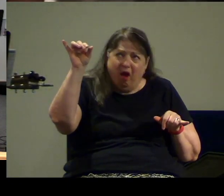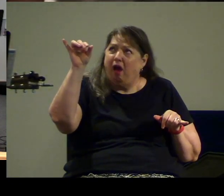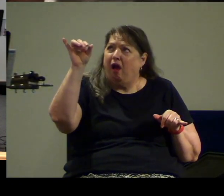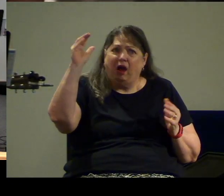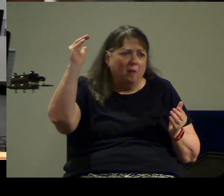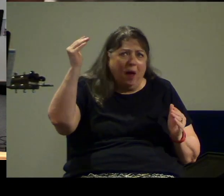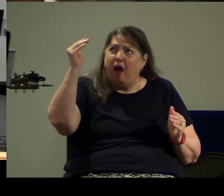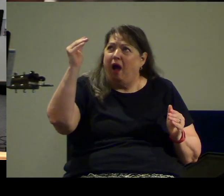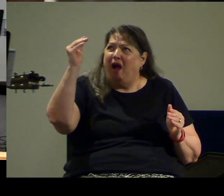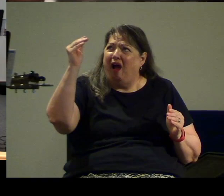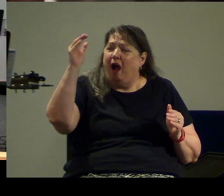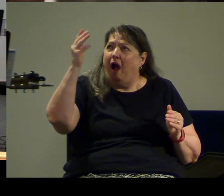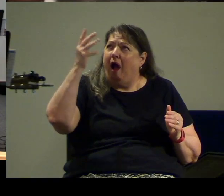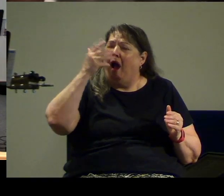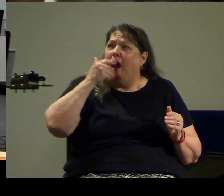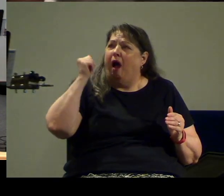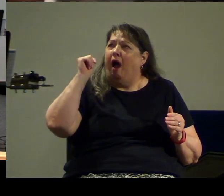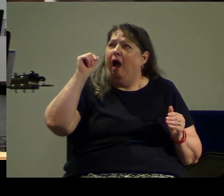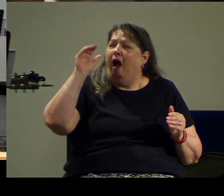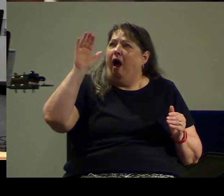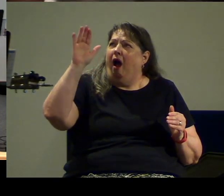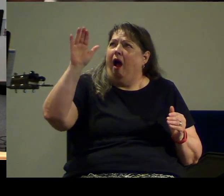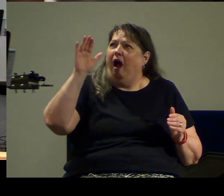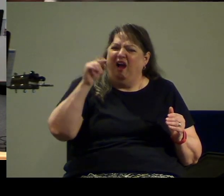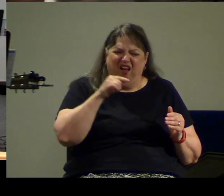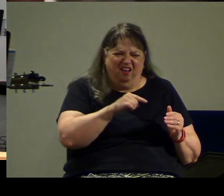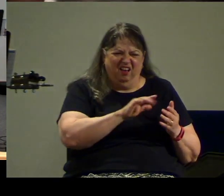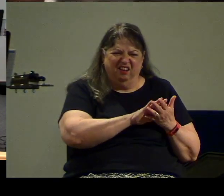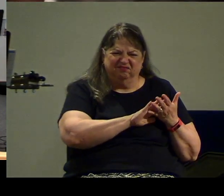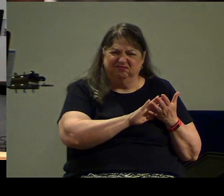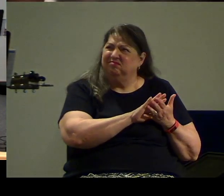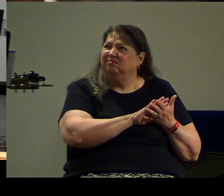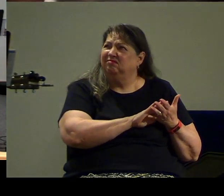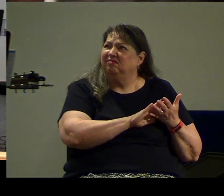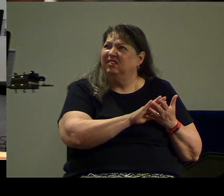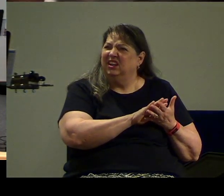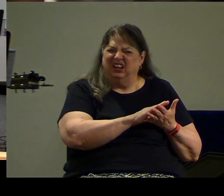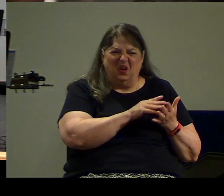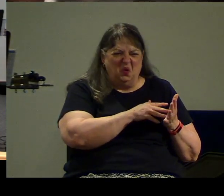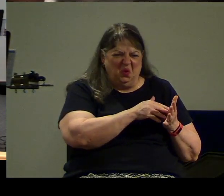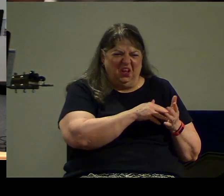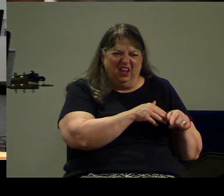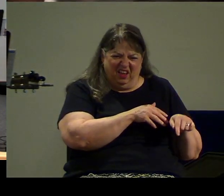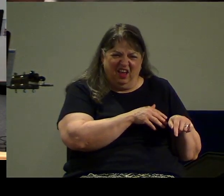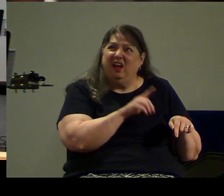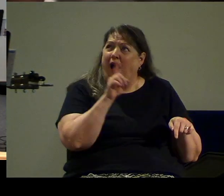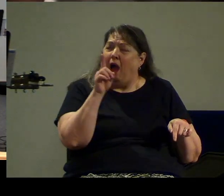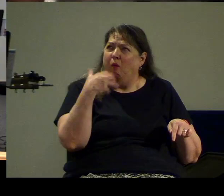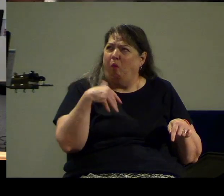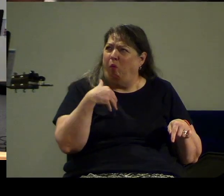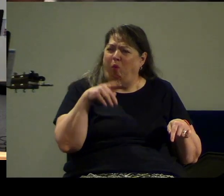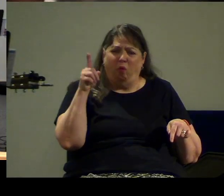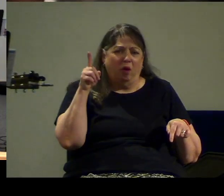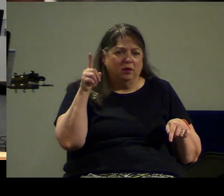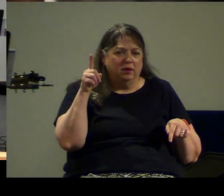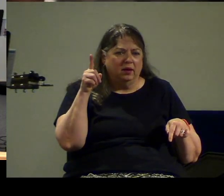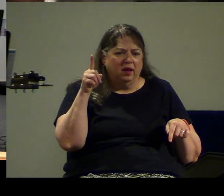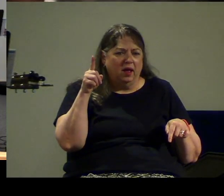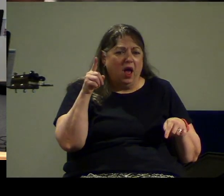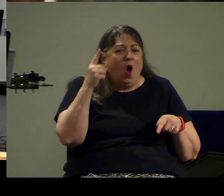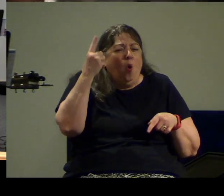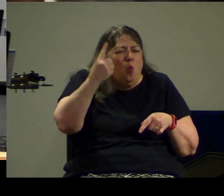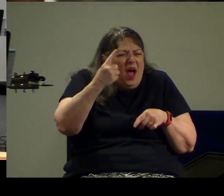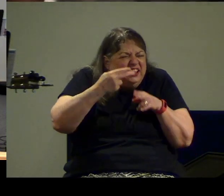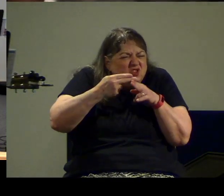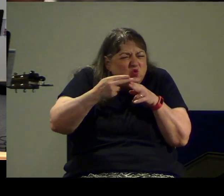And so it is better to spend one day in the presence of the Lord, whether it's